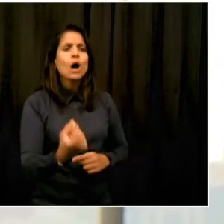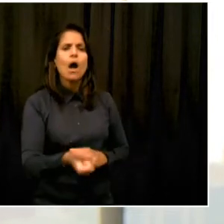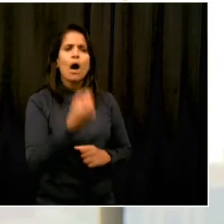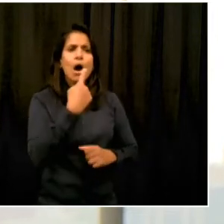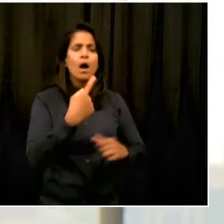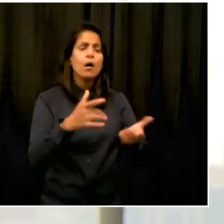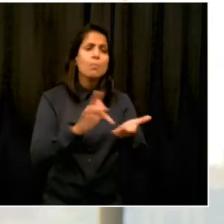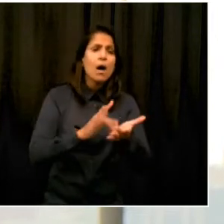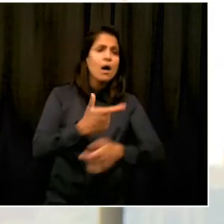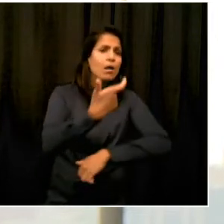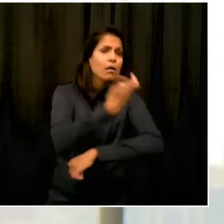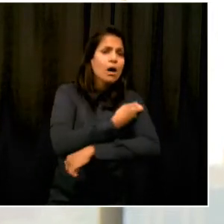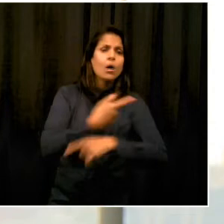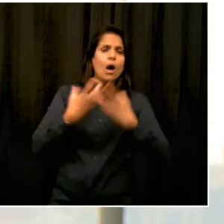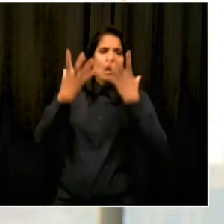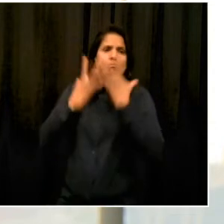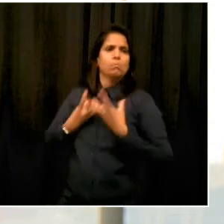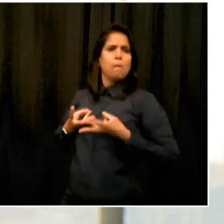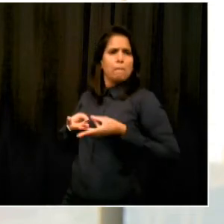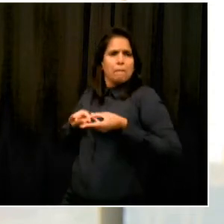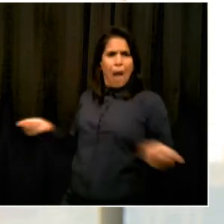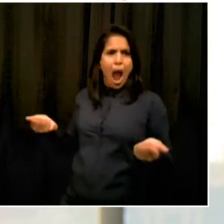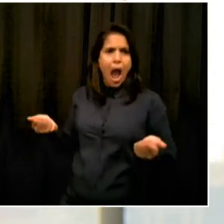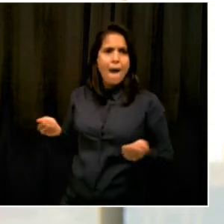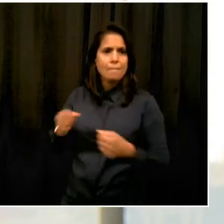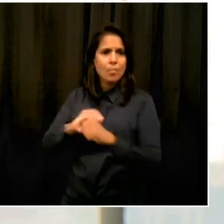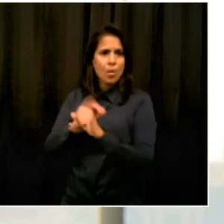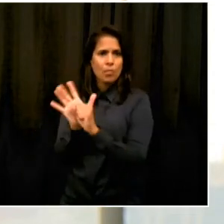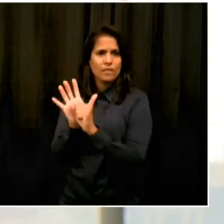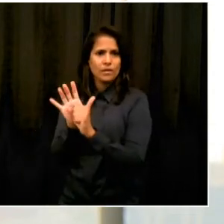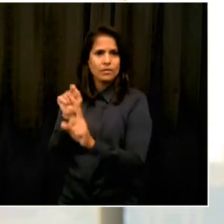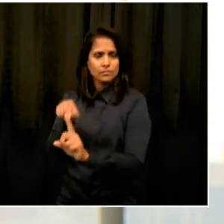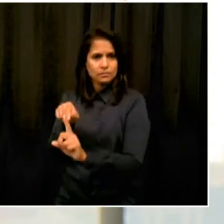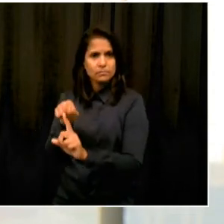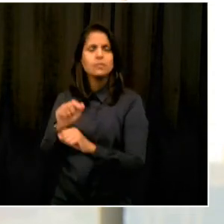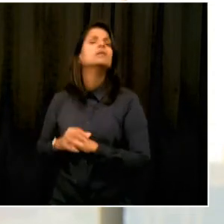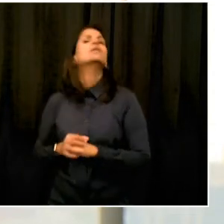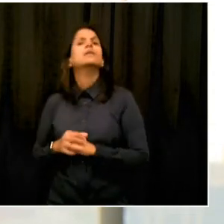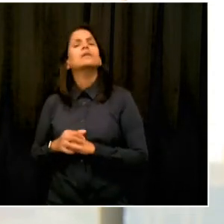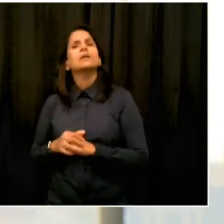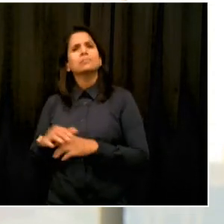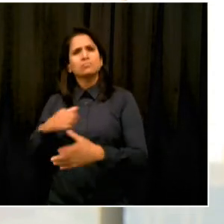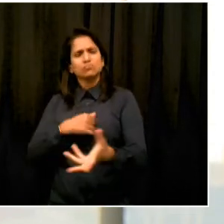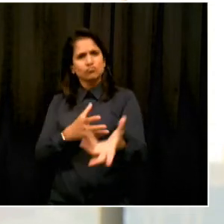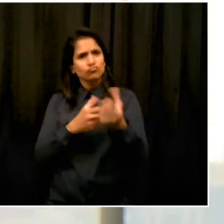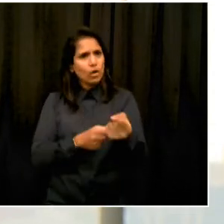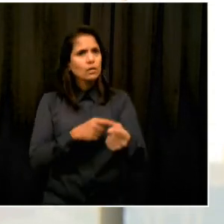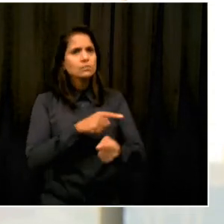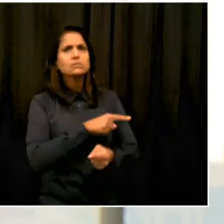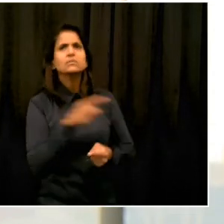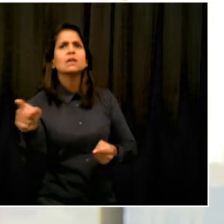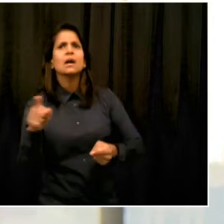the impact on communities to ensure they work for all.